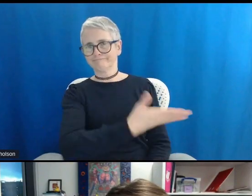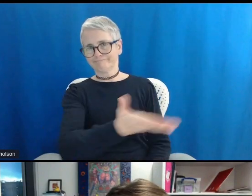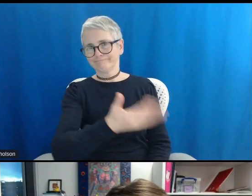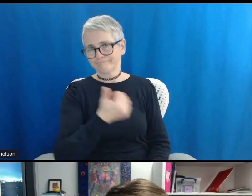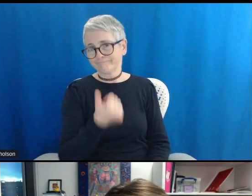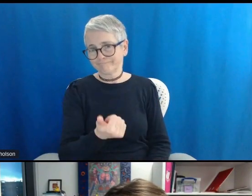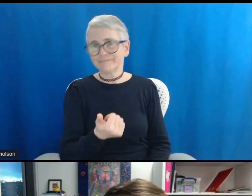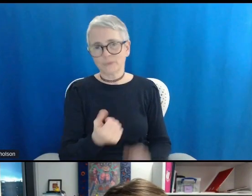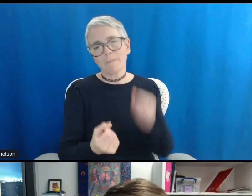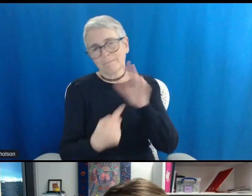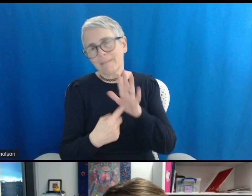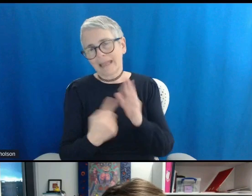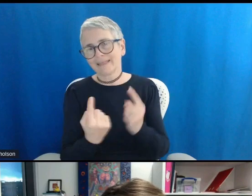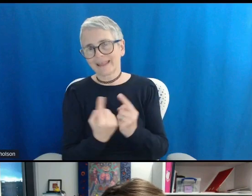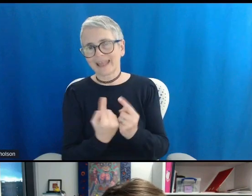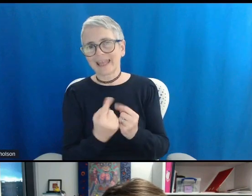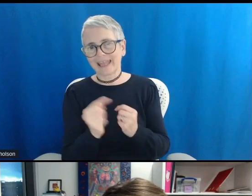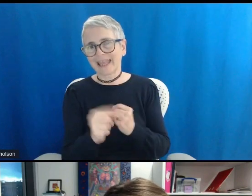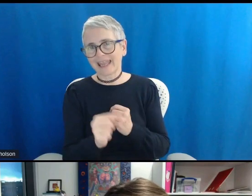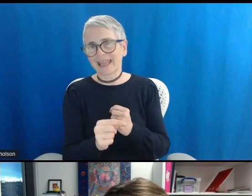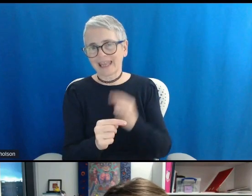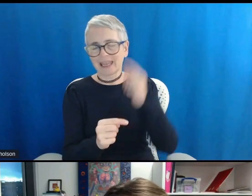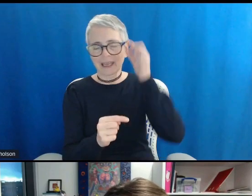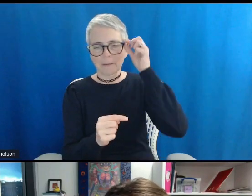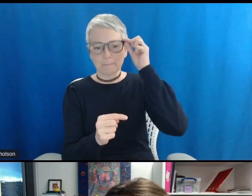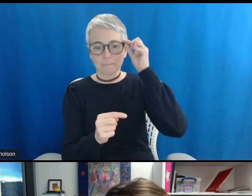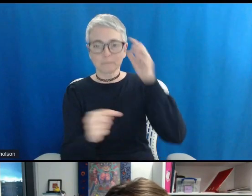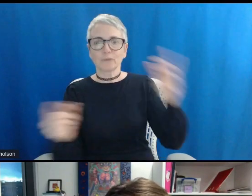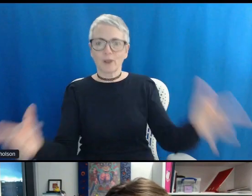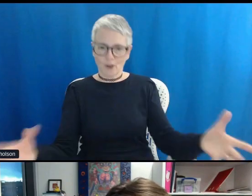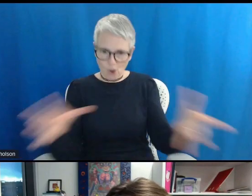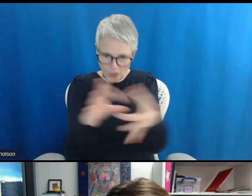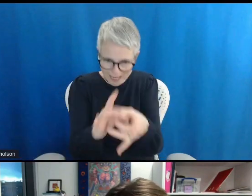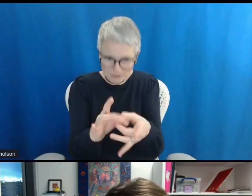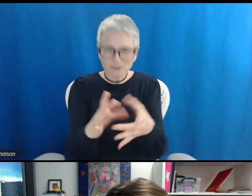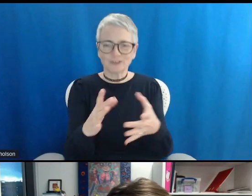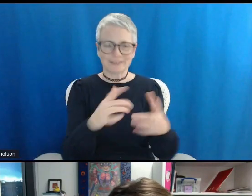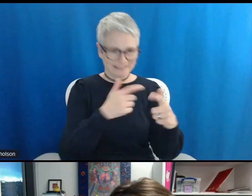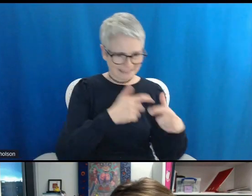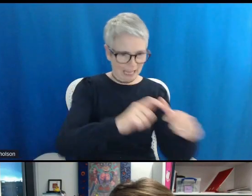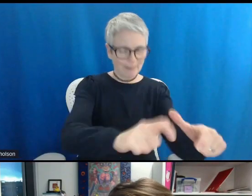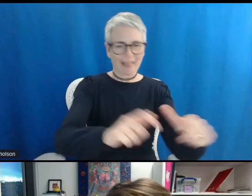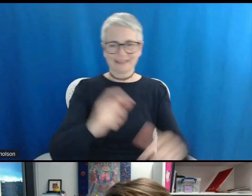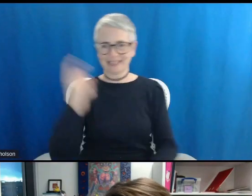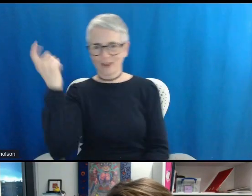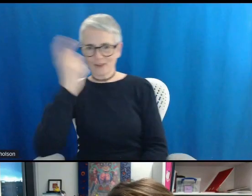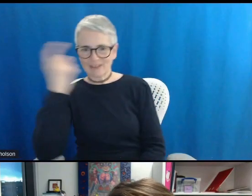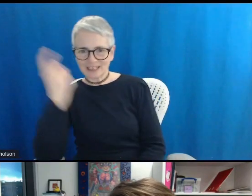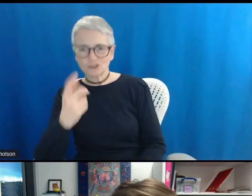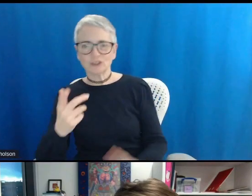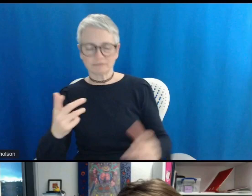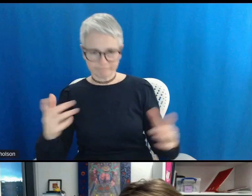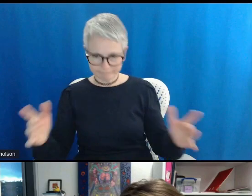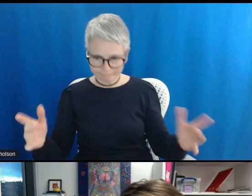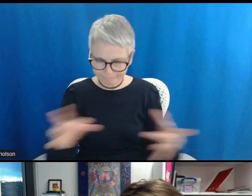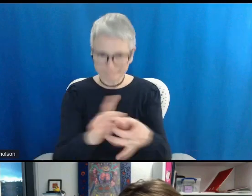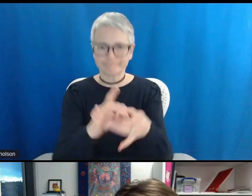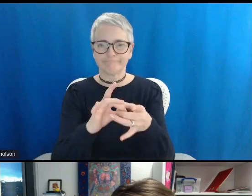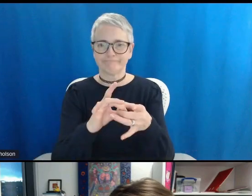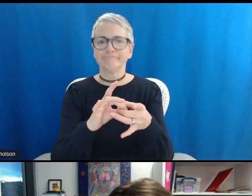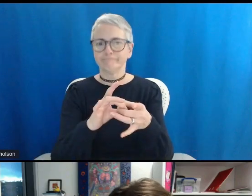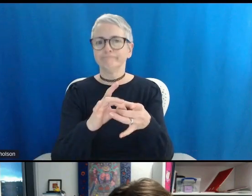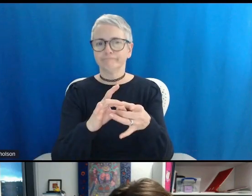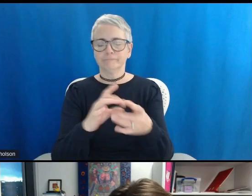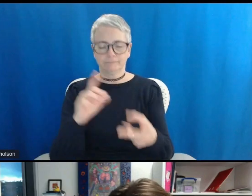the main thing is about do the connection between innovation and sustainability if you want to see the ROI of accessibility. And the other thing